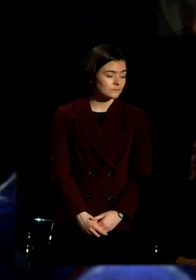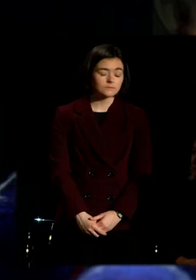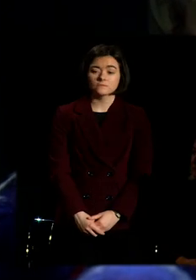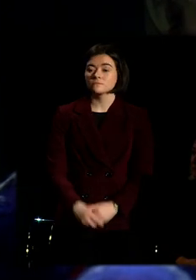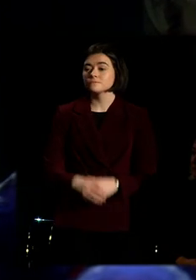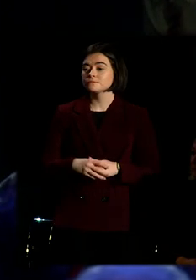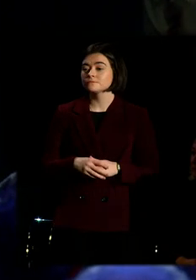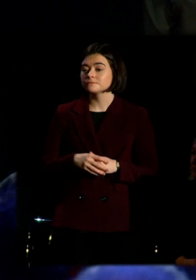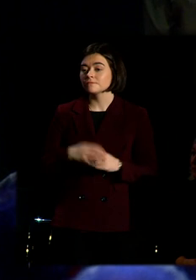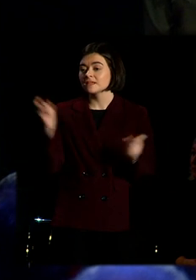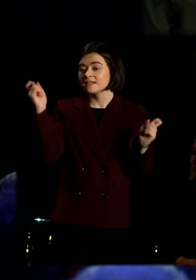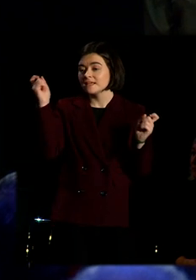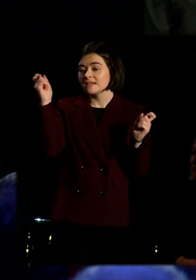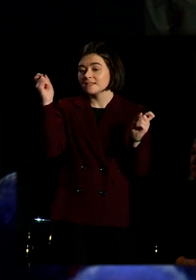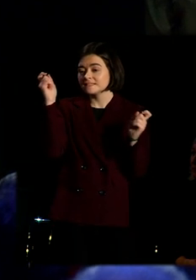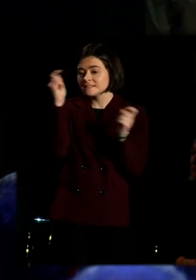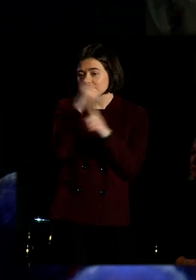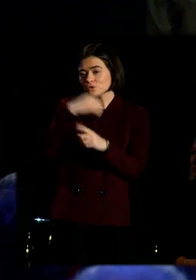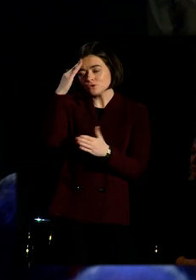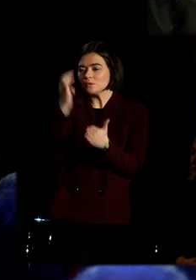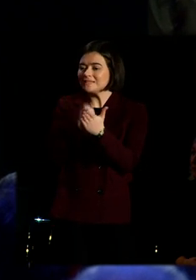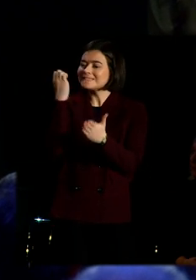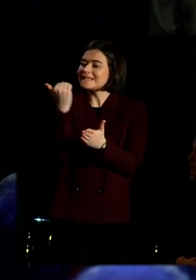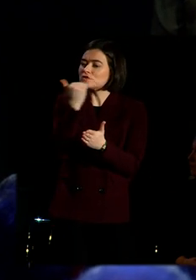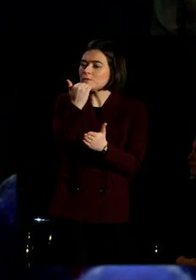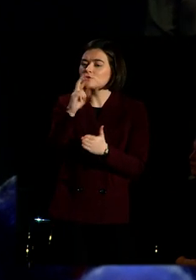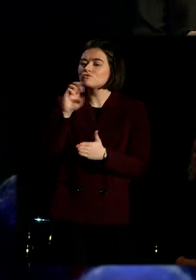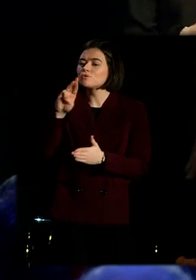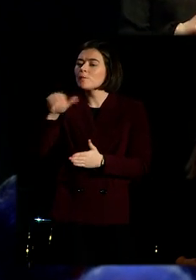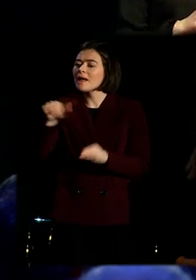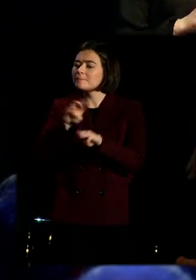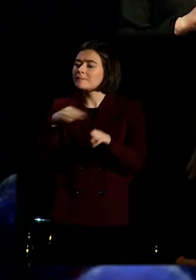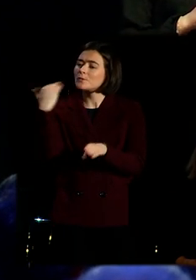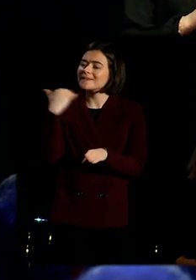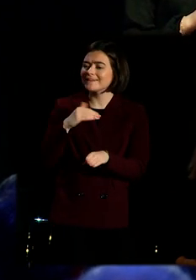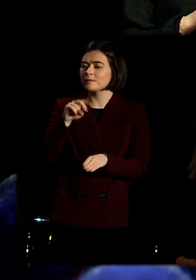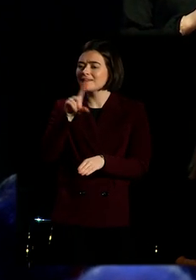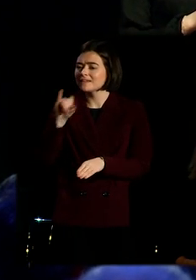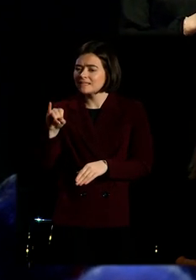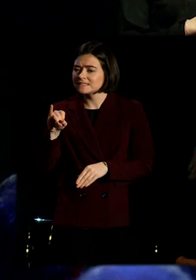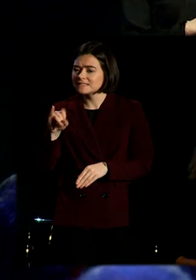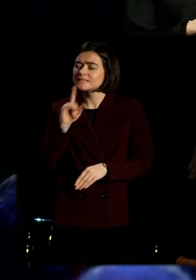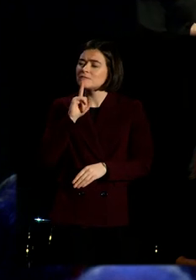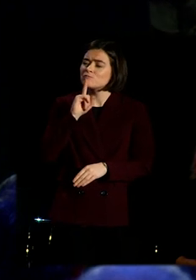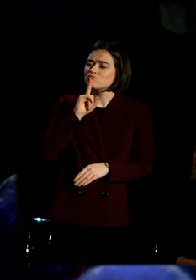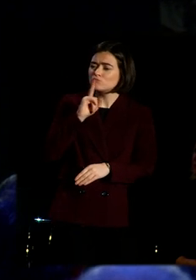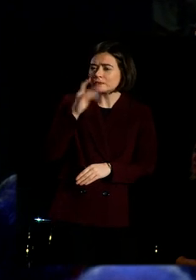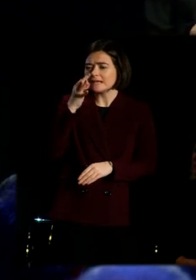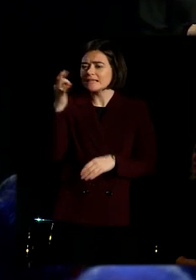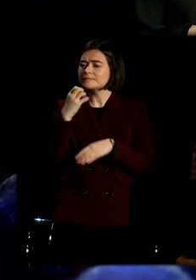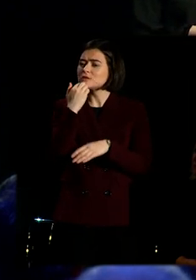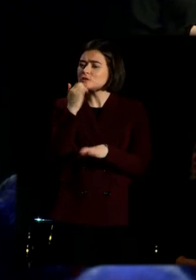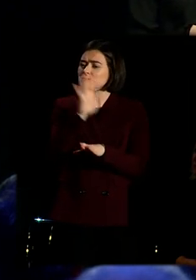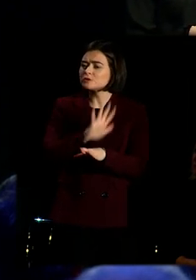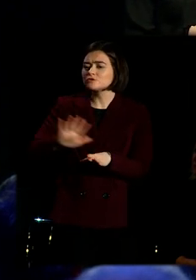It is difficult to know the exact numbers of the Roma people who were murdered by the Nazis, but the estimates put the figures